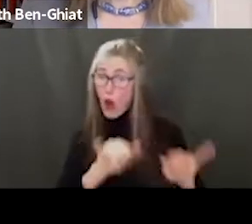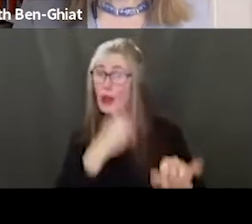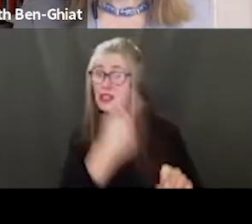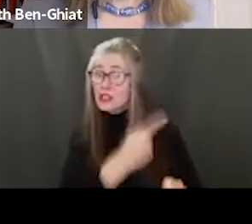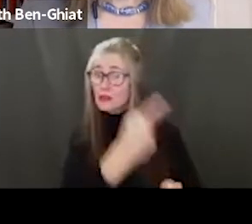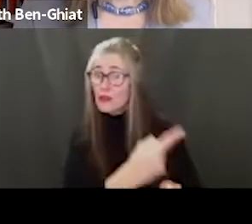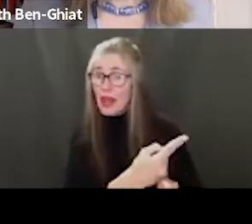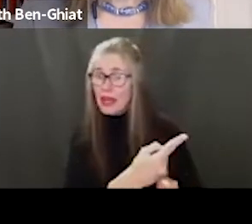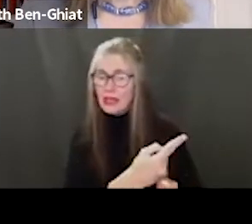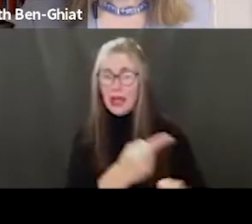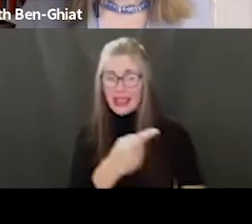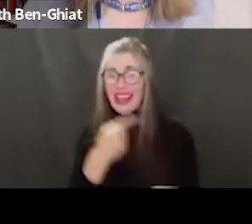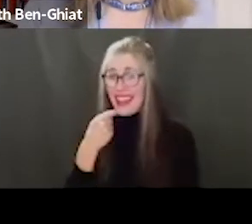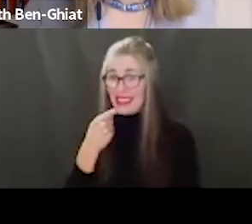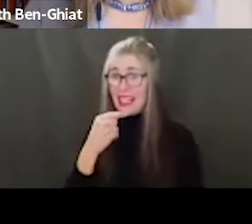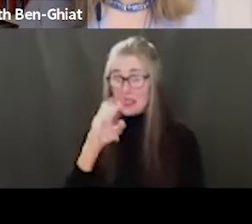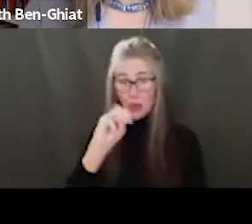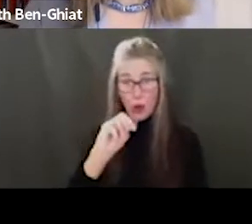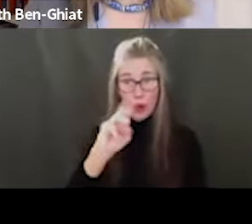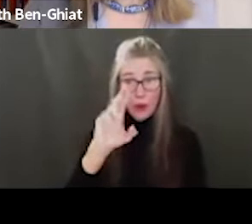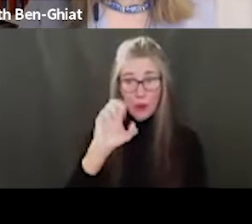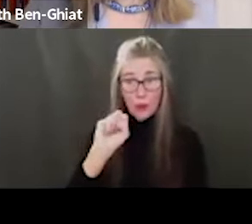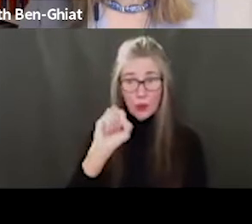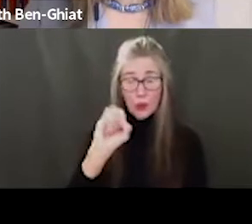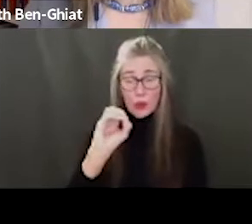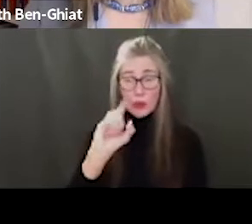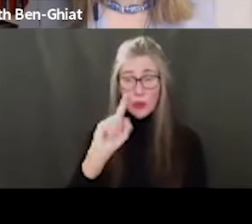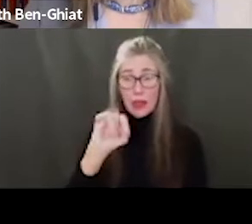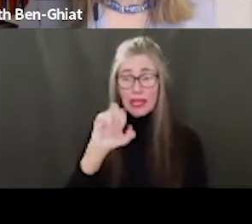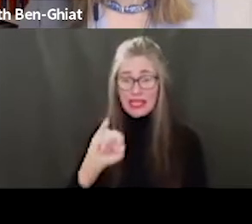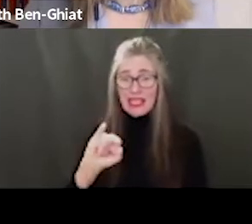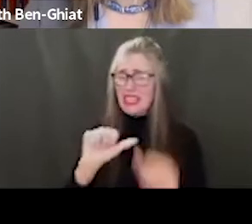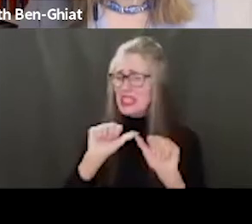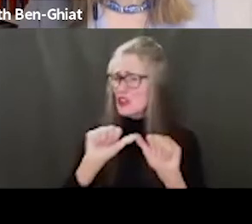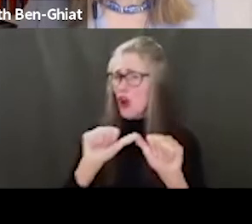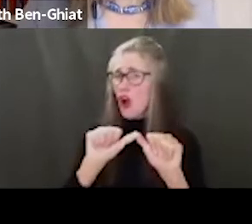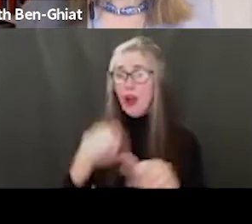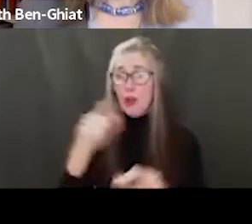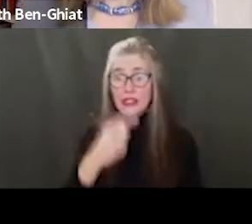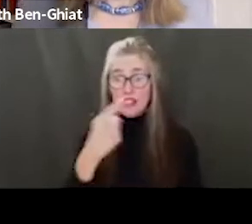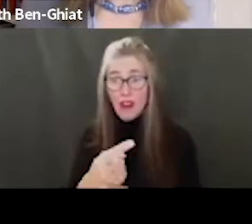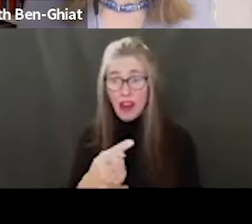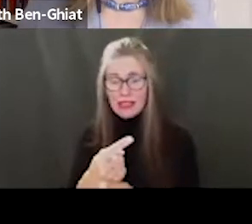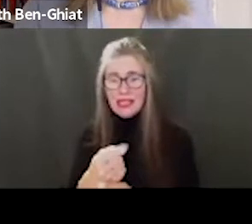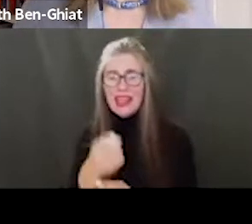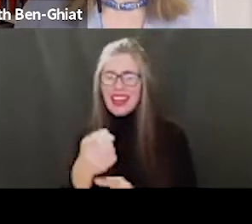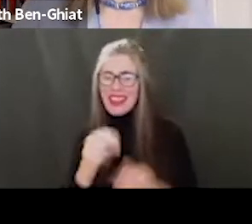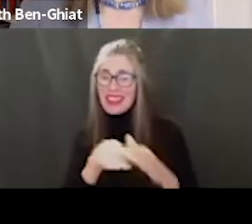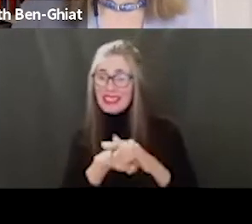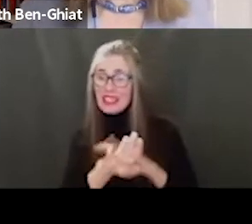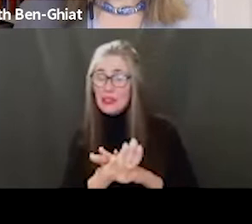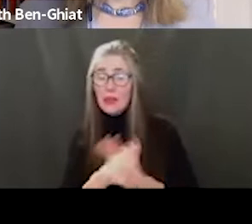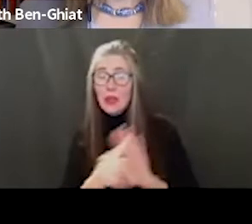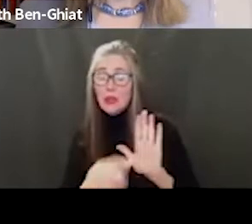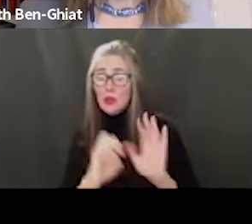slogan, Mussolini is always right. And this is interesting because this it was the entrance to an exhibition. You would see this from